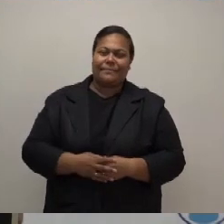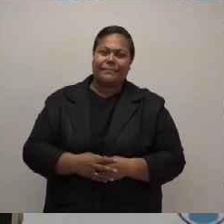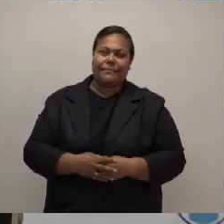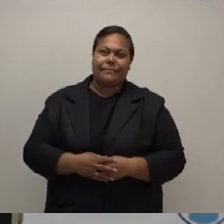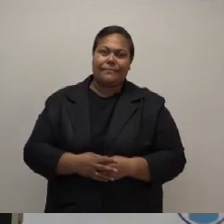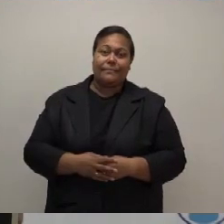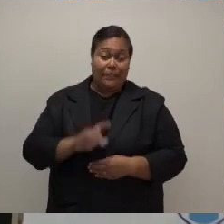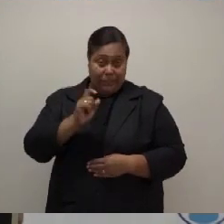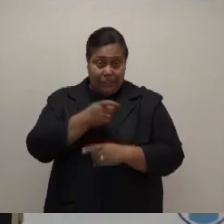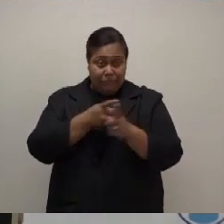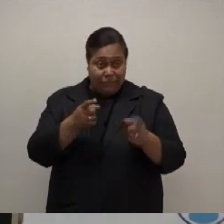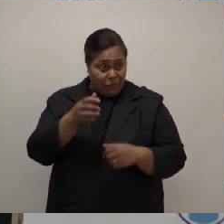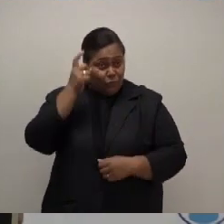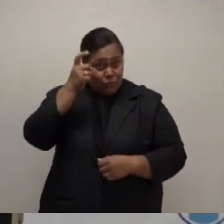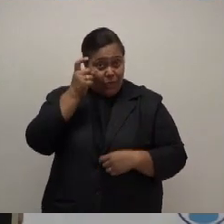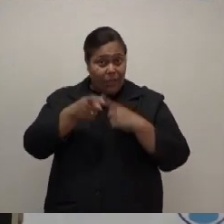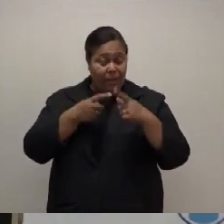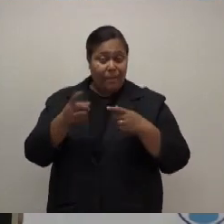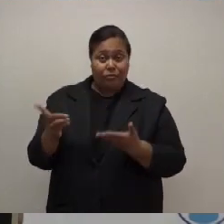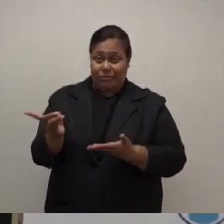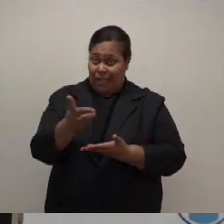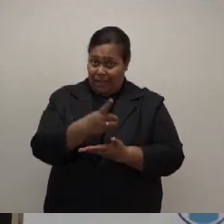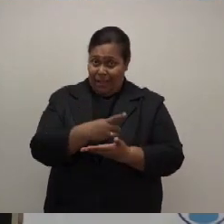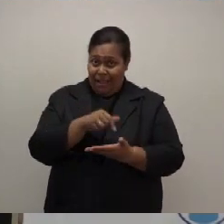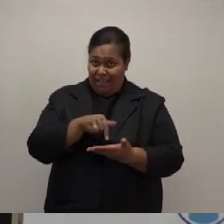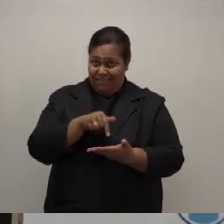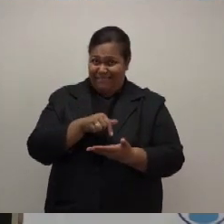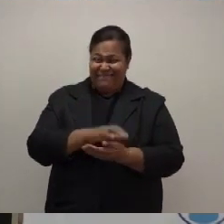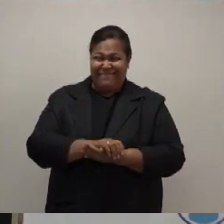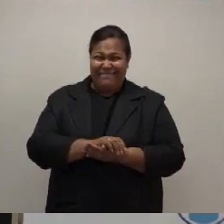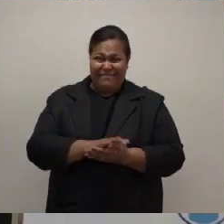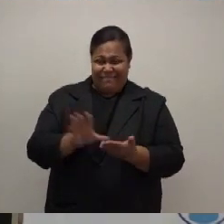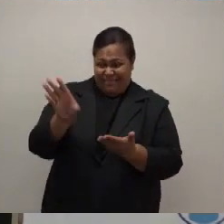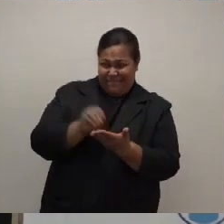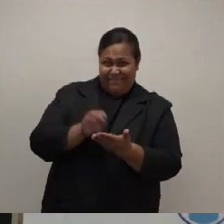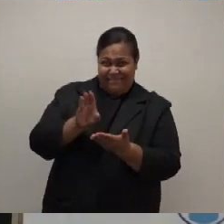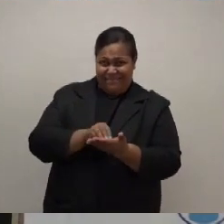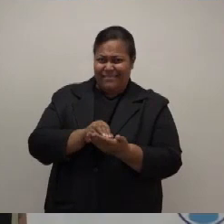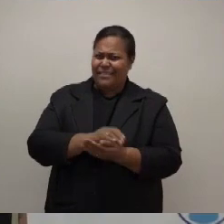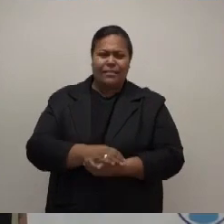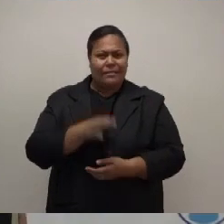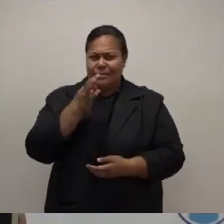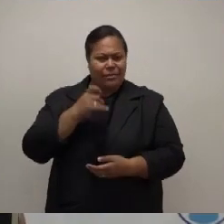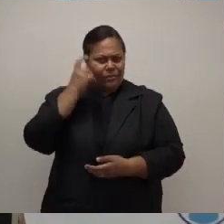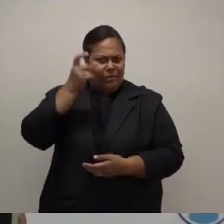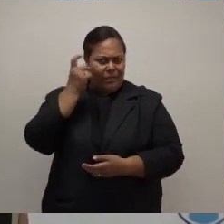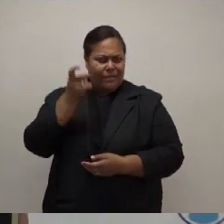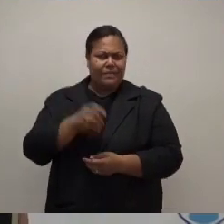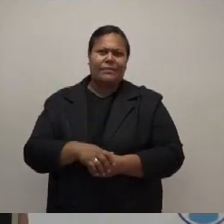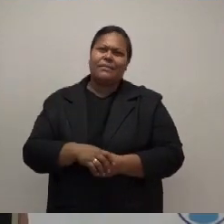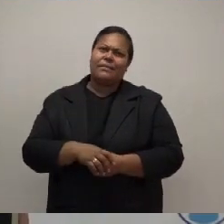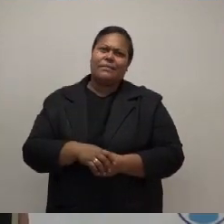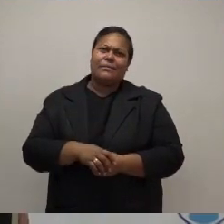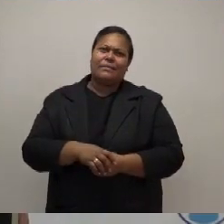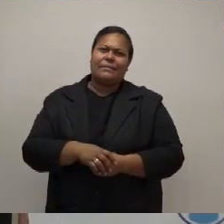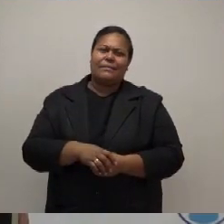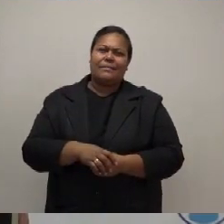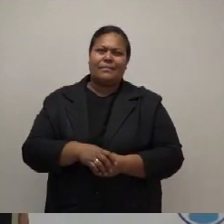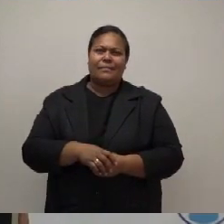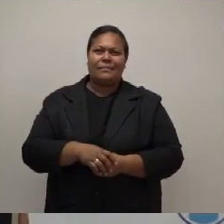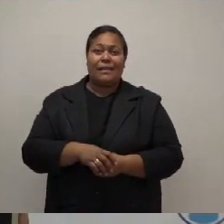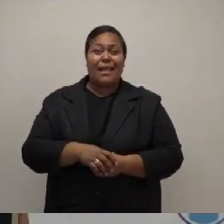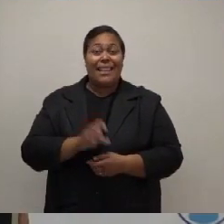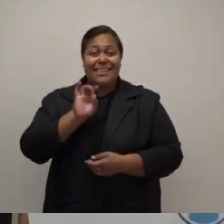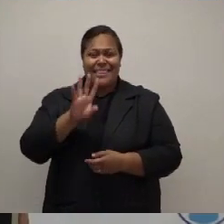And if you're worried about the data that this app will use to install, don't be. It takes around 10 megabytes